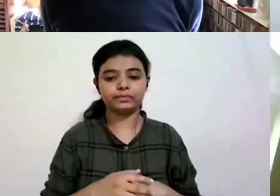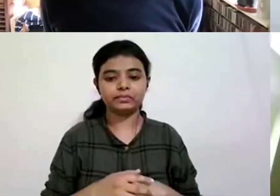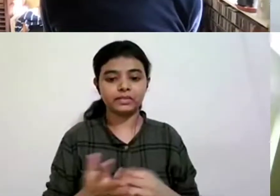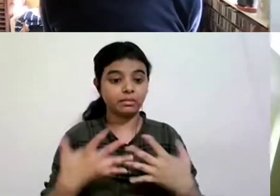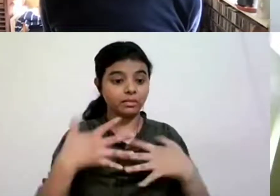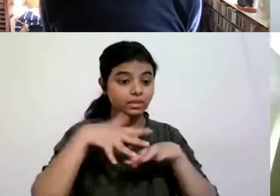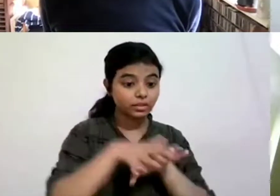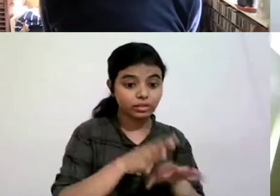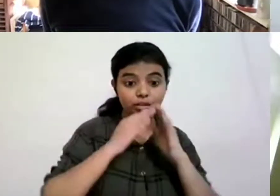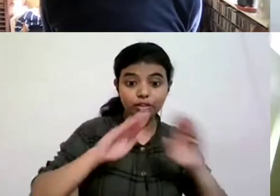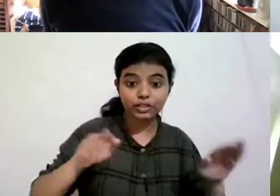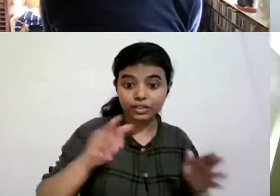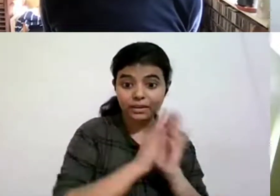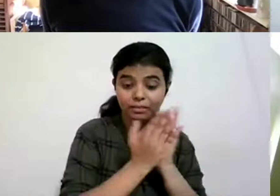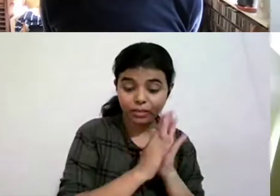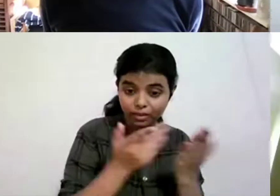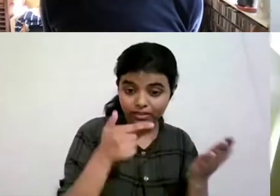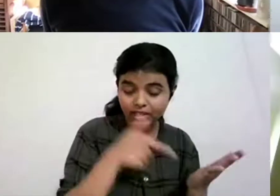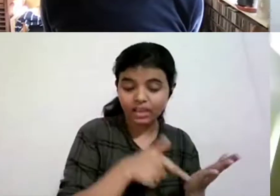inclusive children books